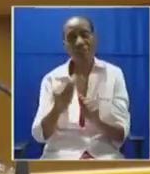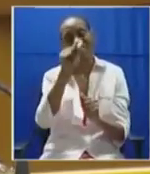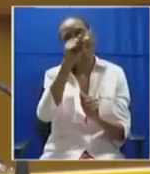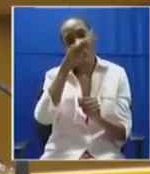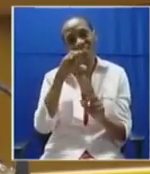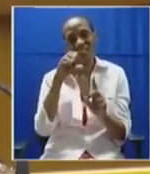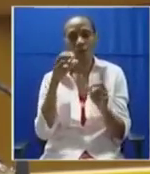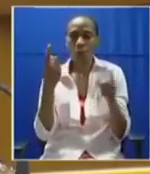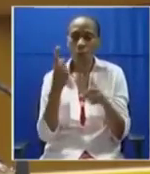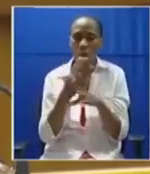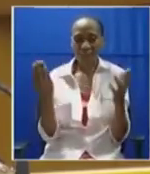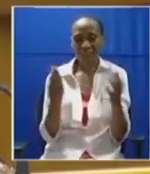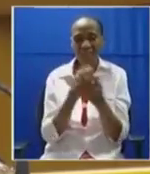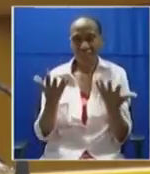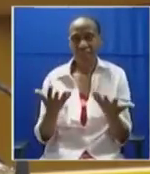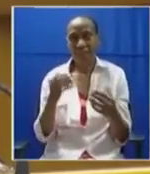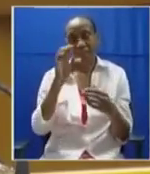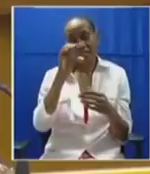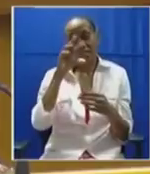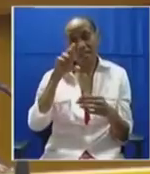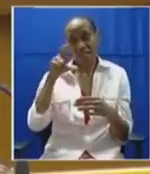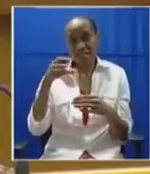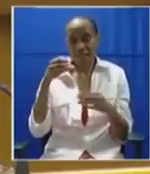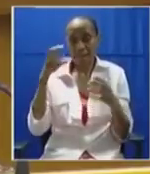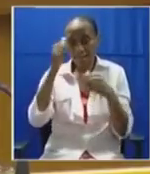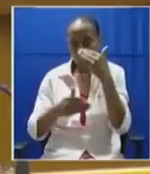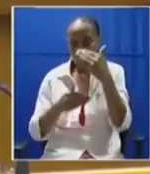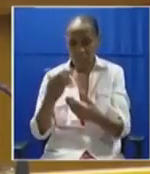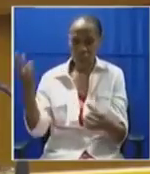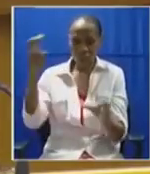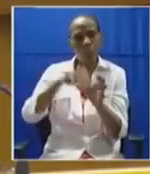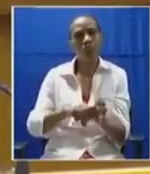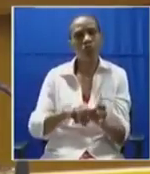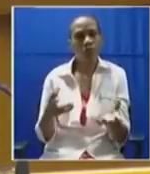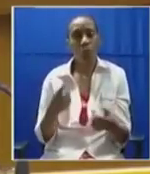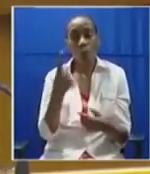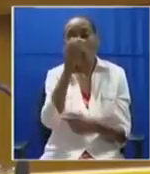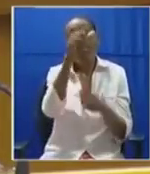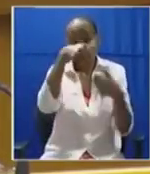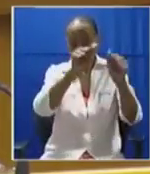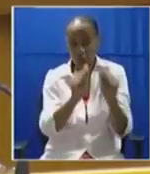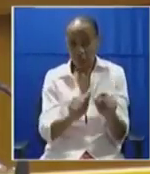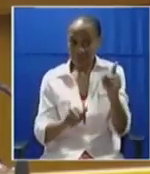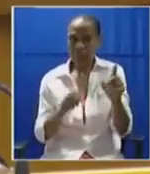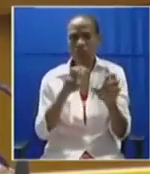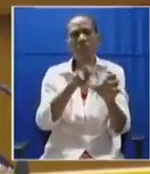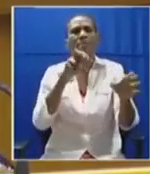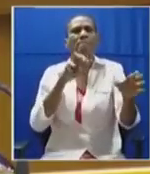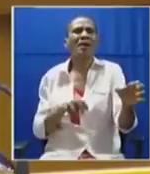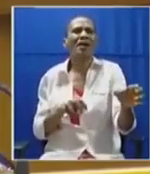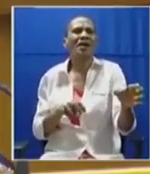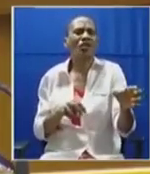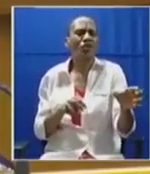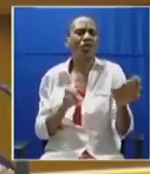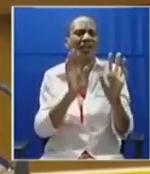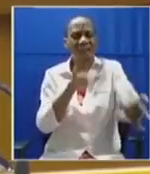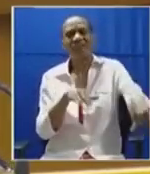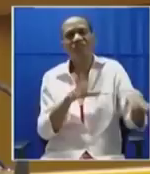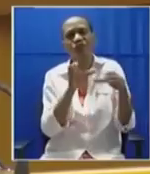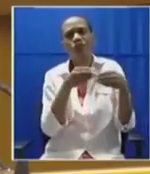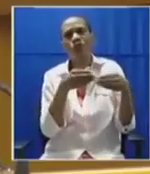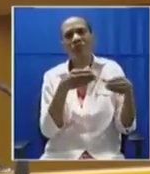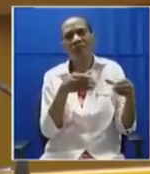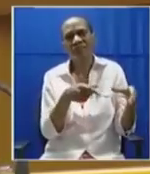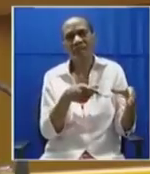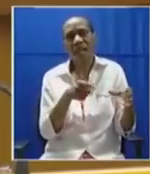all but took over the process of the CRC. One of the chairpersons ultimately resigned from the committee amid the